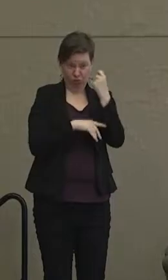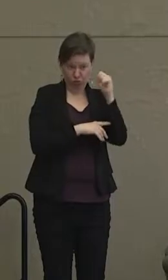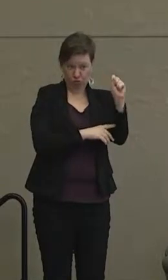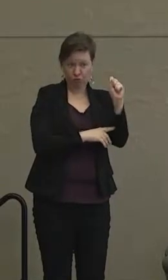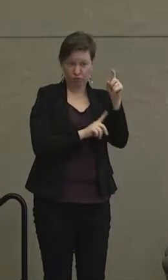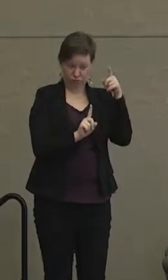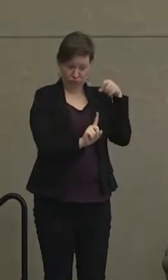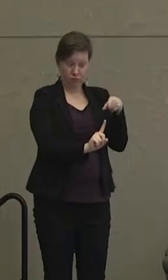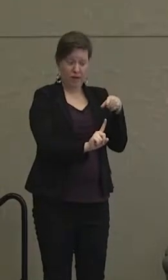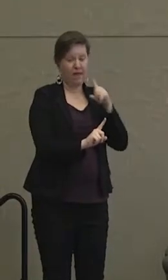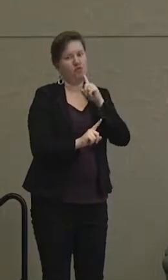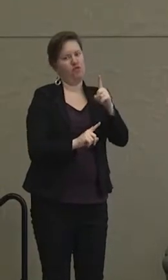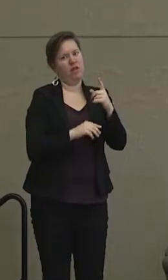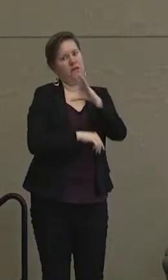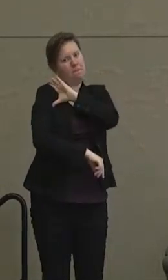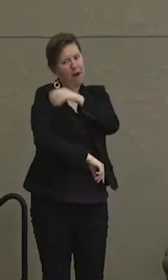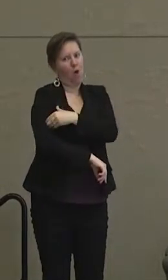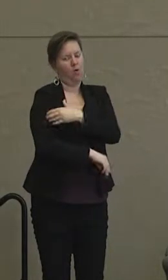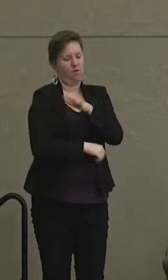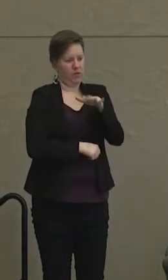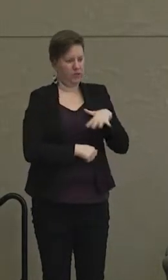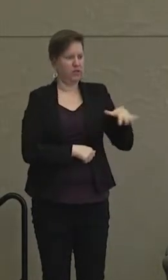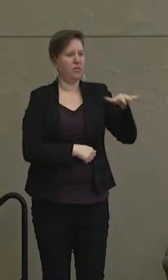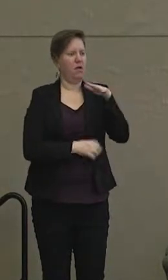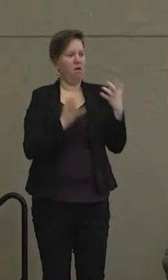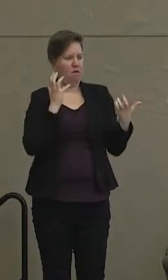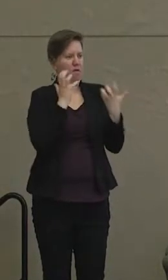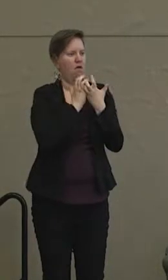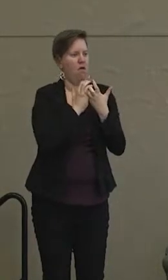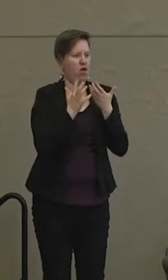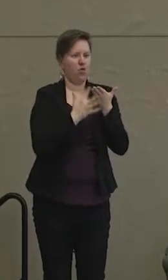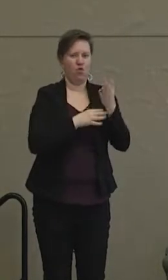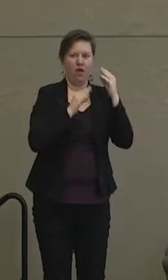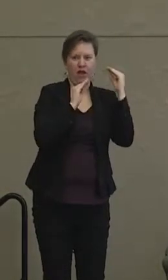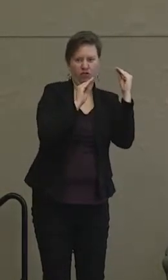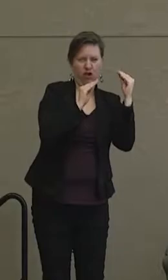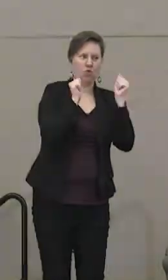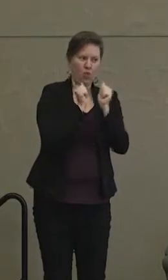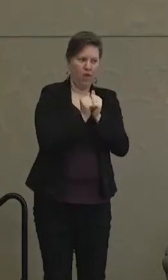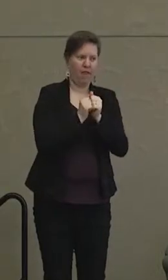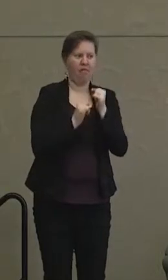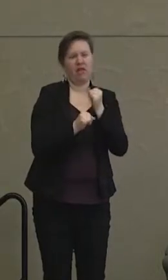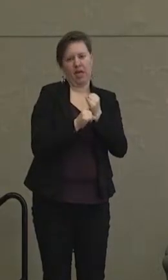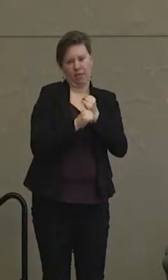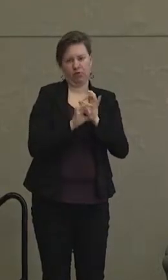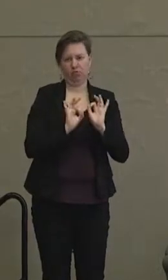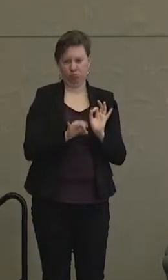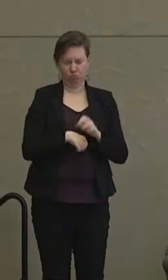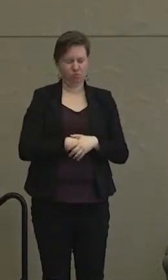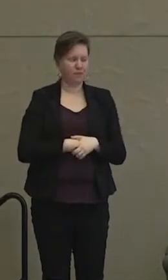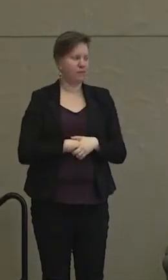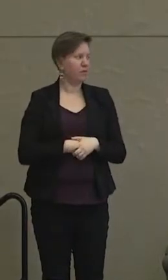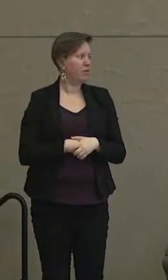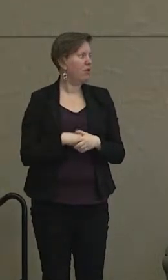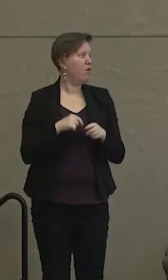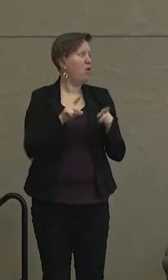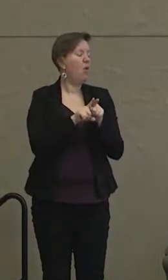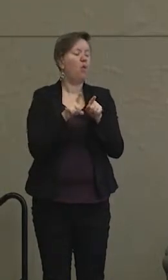been a really, really powerful space to kind of do education with the campus. We